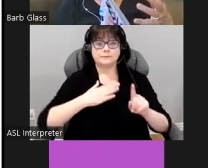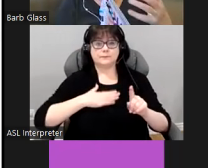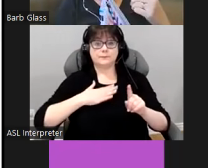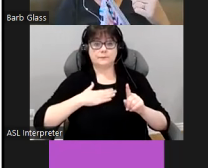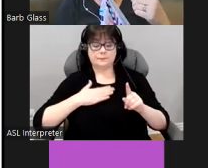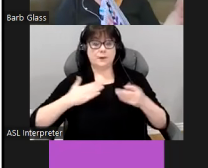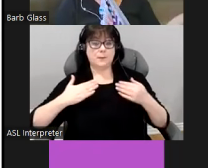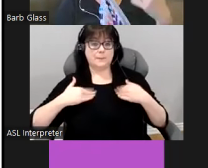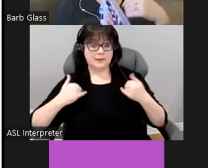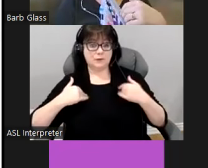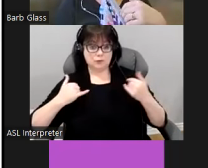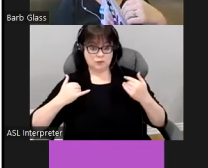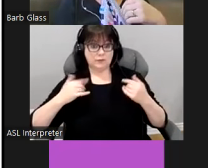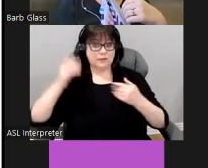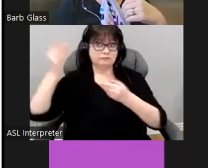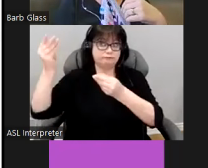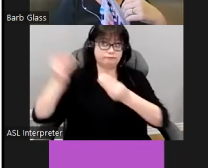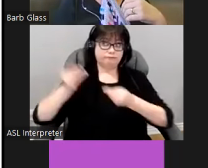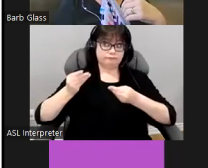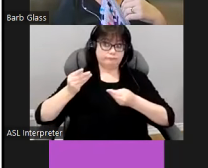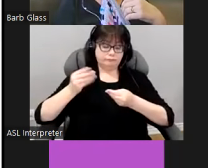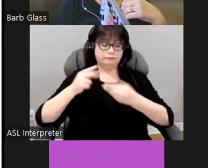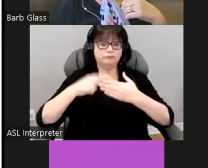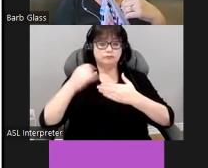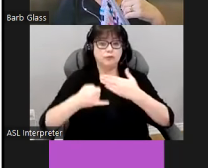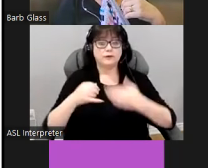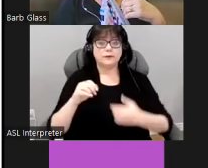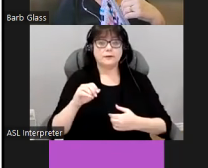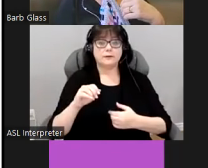of us this year and some perhaps who will be next year.